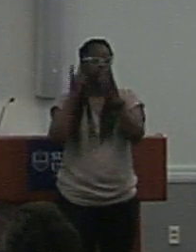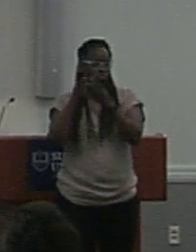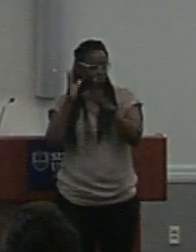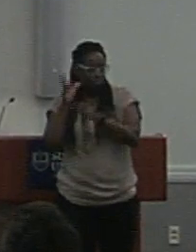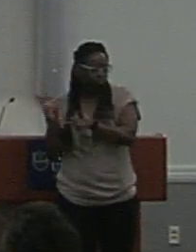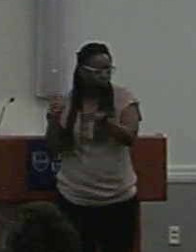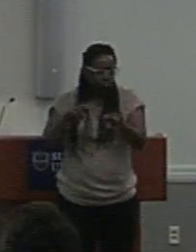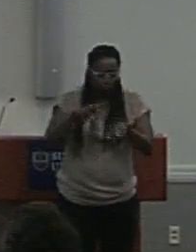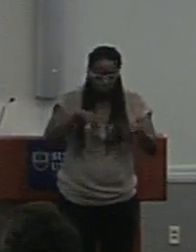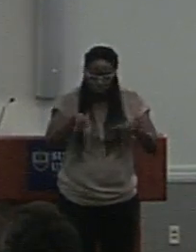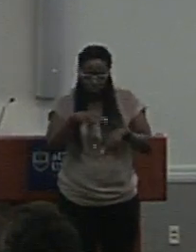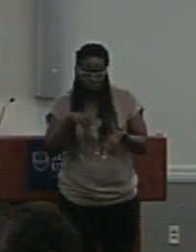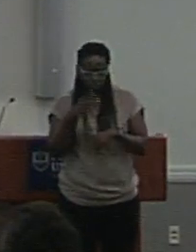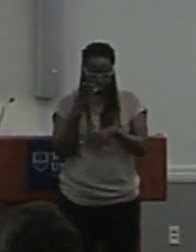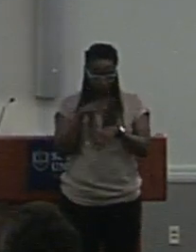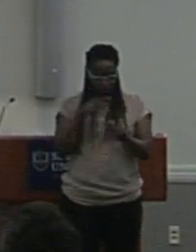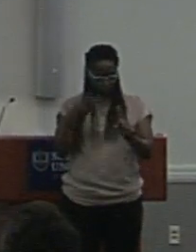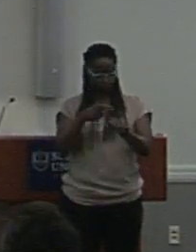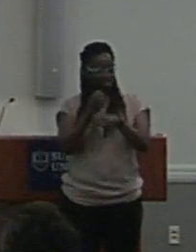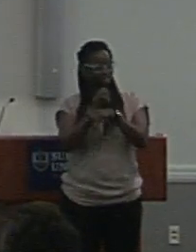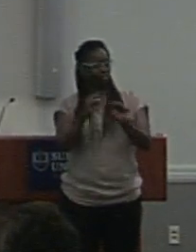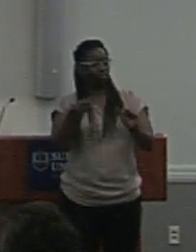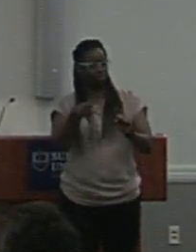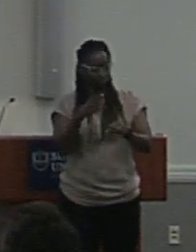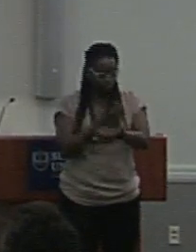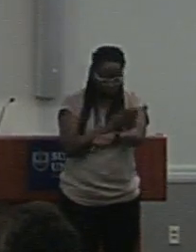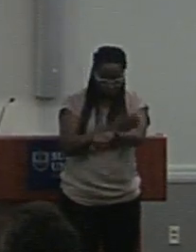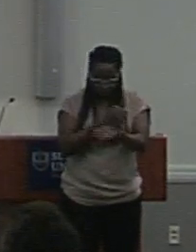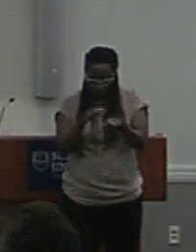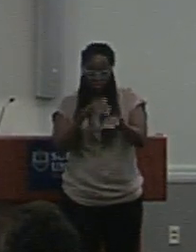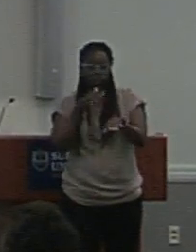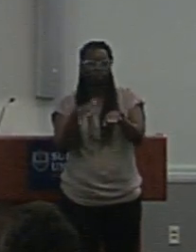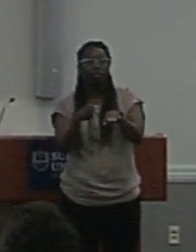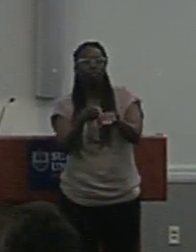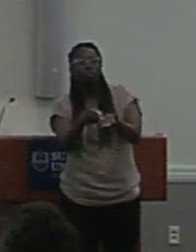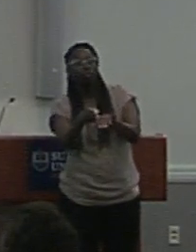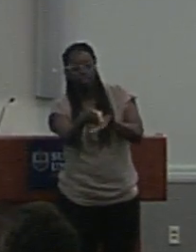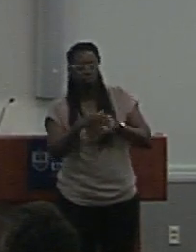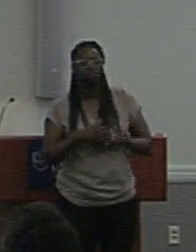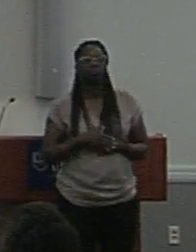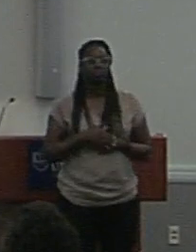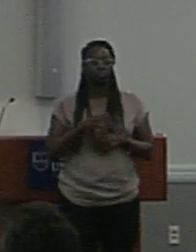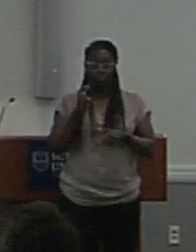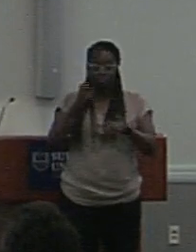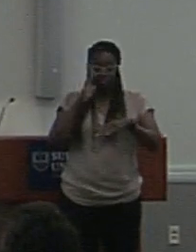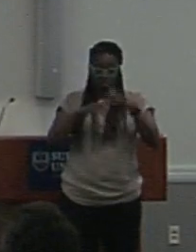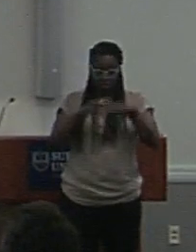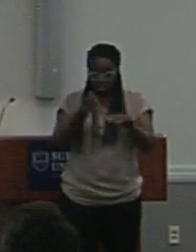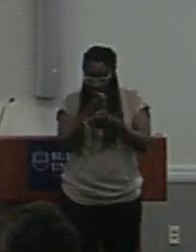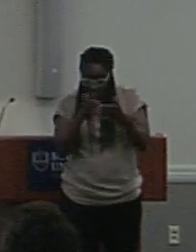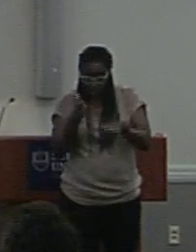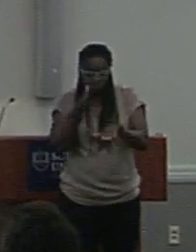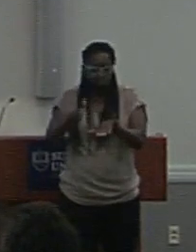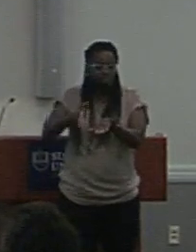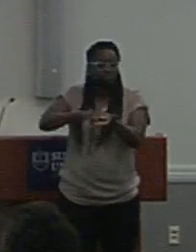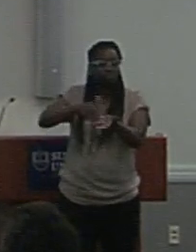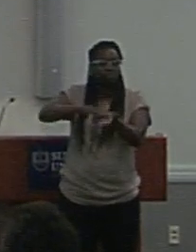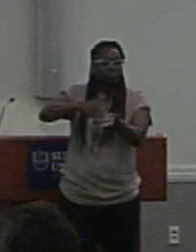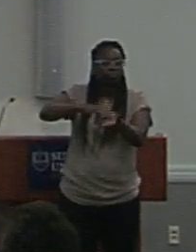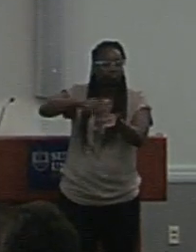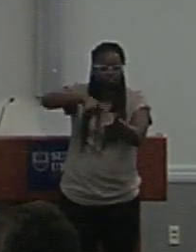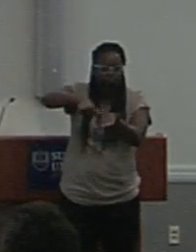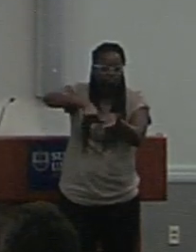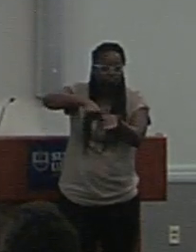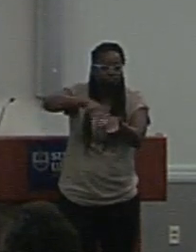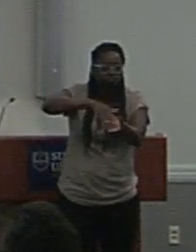patch, if that's something that would be helpful. But reconstructing a whole sidewalk is a process that takes time. And I'd also like